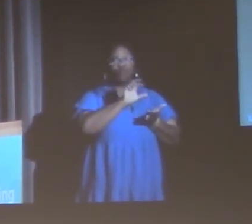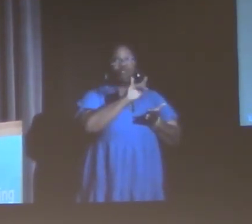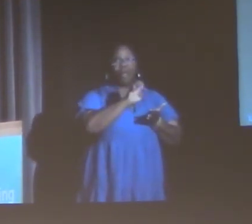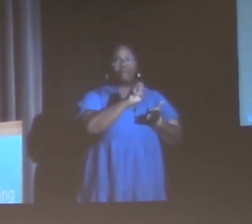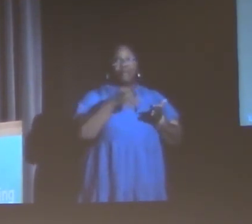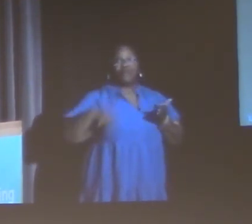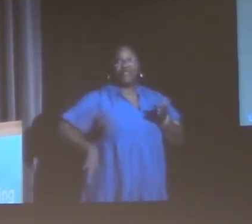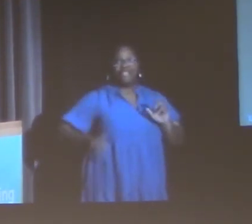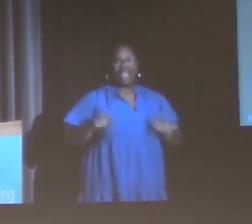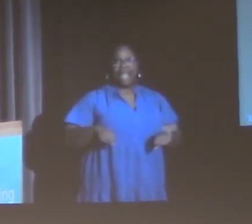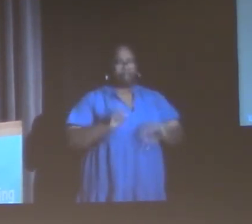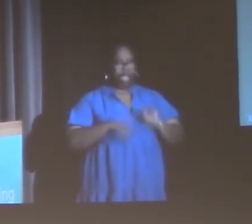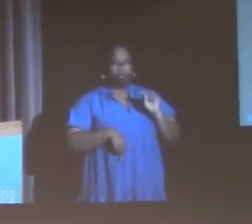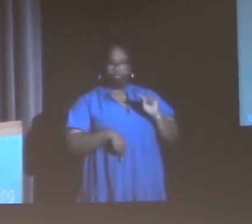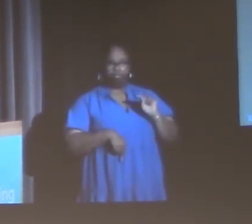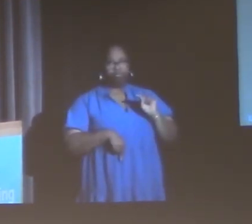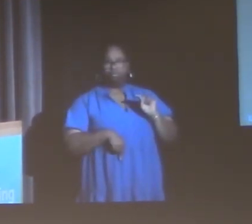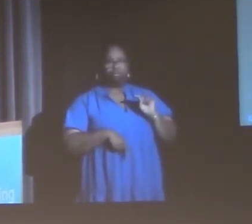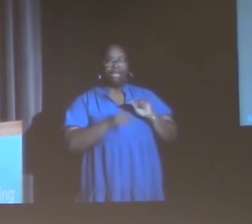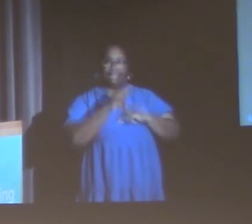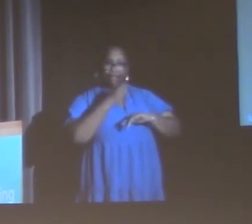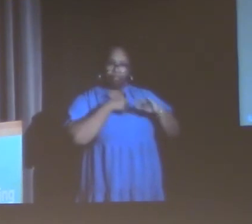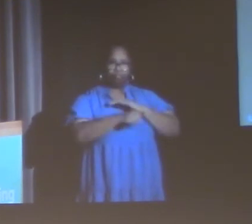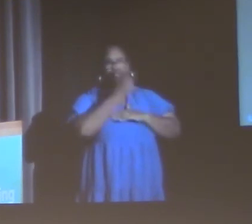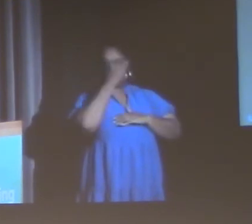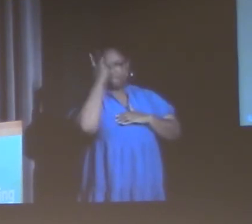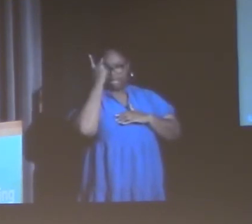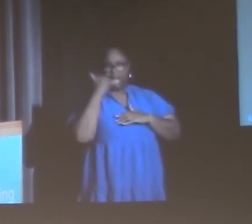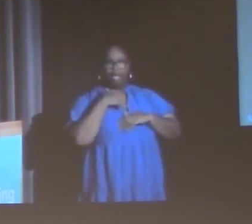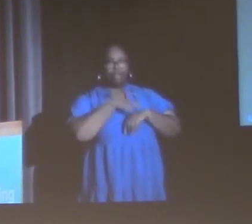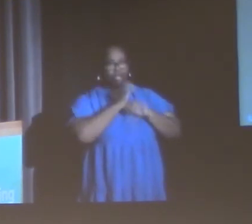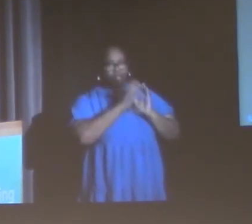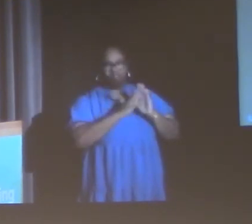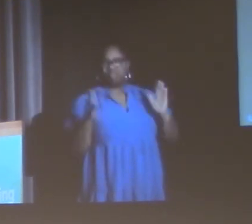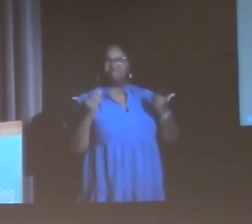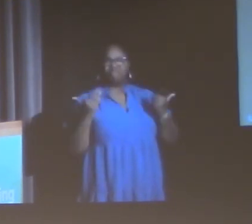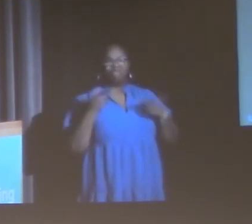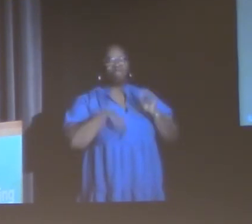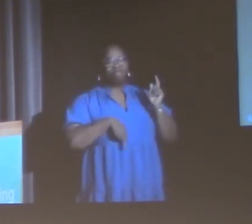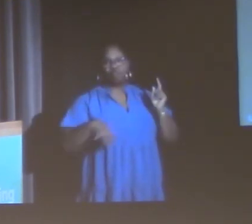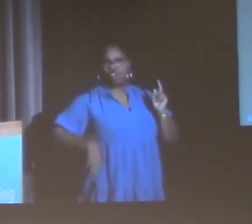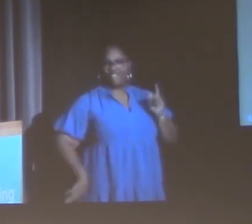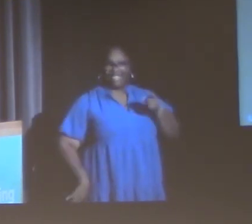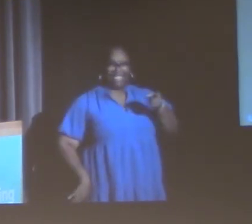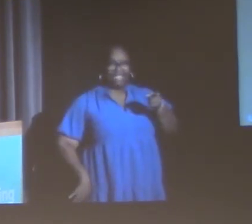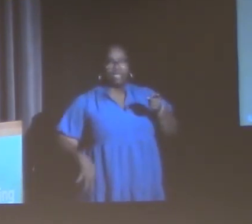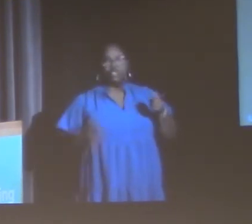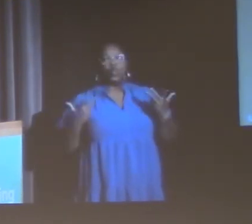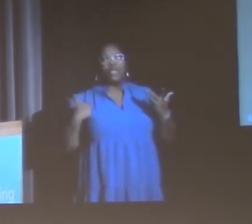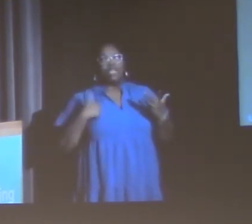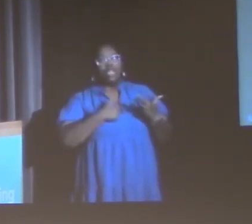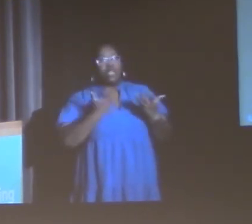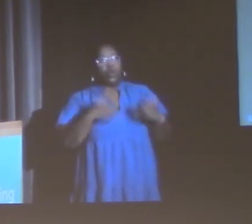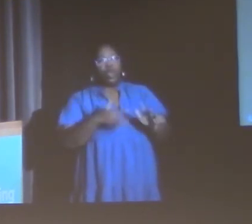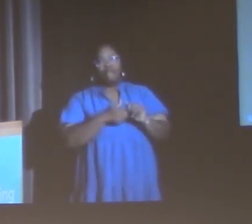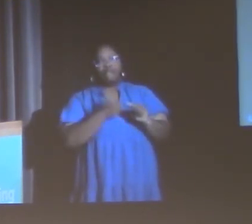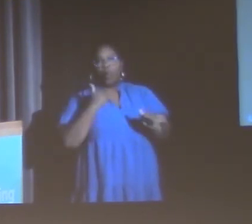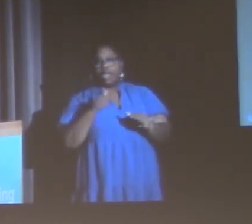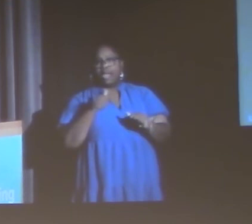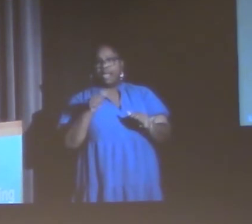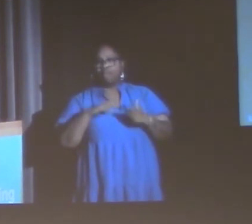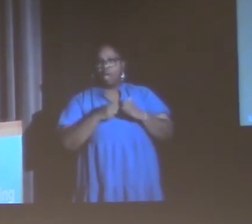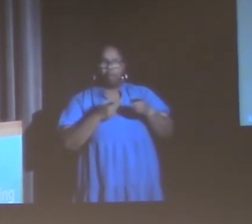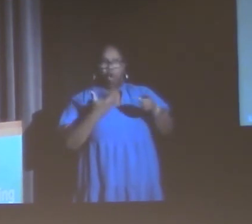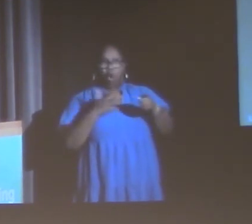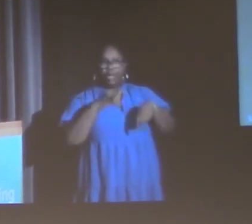you've been sentenced. And so we wanted to really avoid any problems. He was already kind of getting dinged and red flagged, and he had been sent